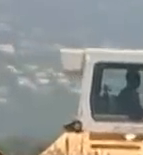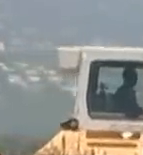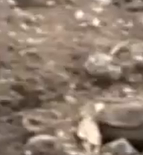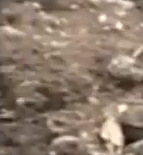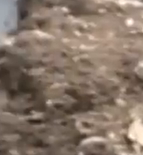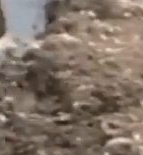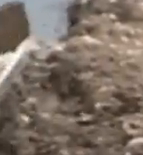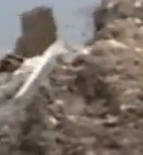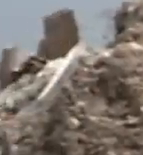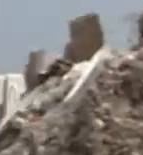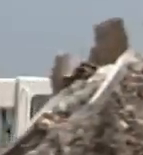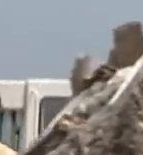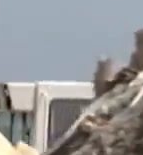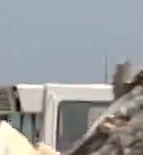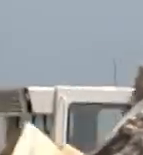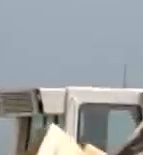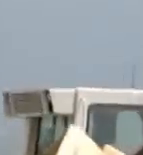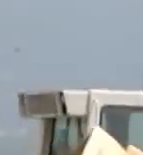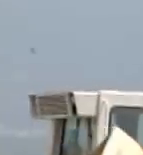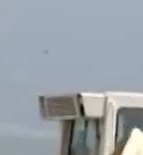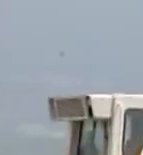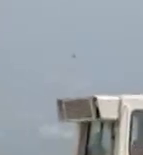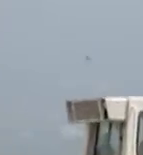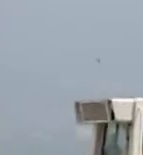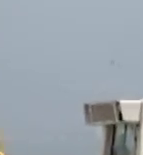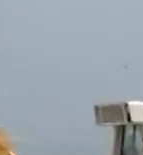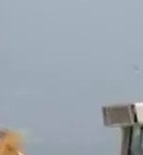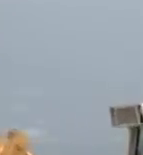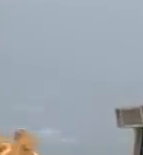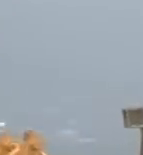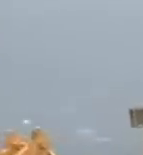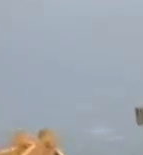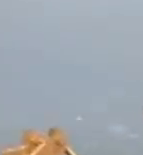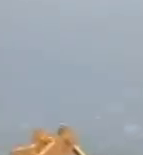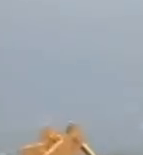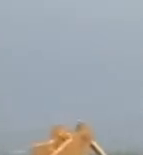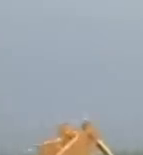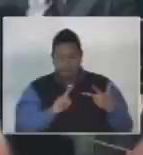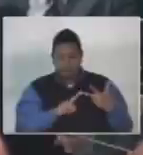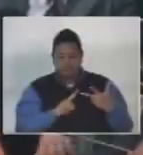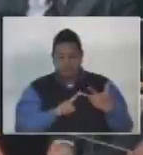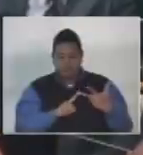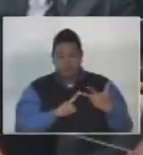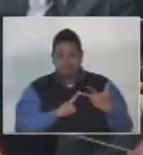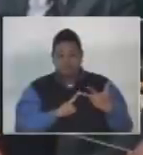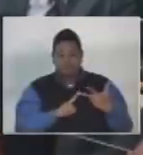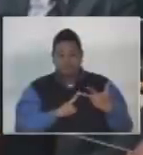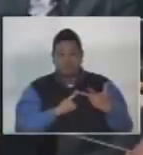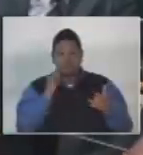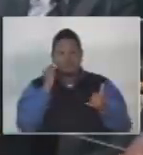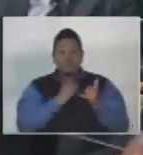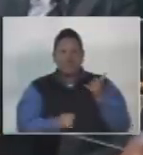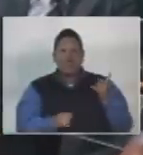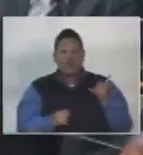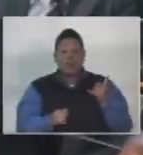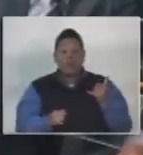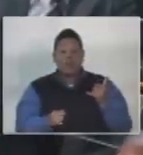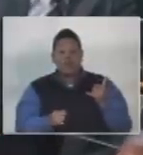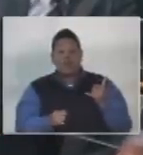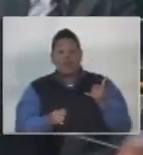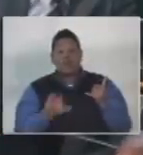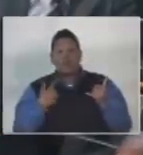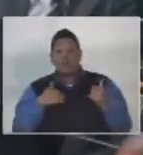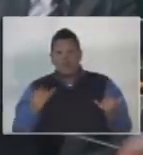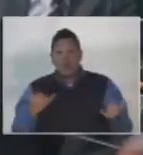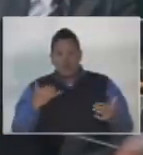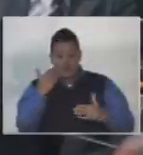request for proposals will also be issued to provide waste energy solutions finally we